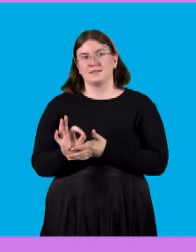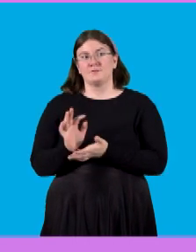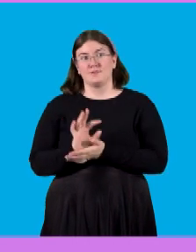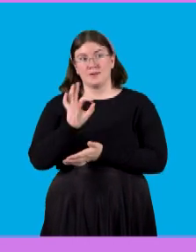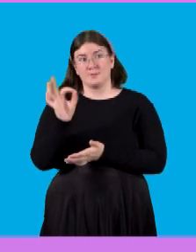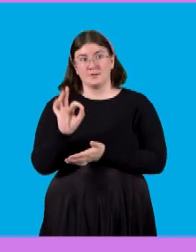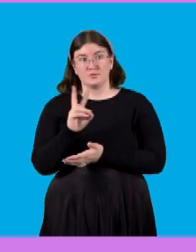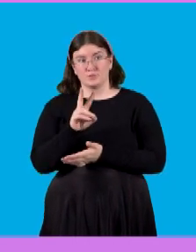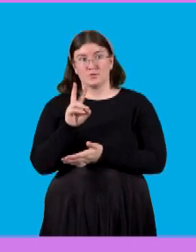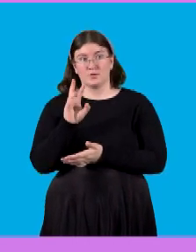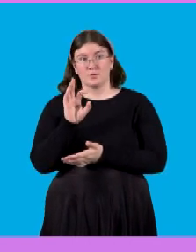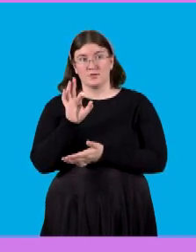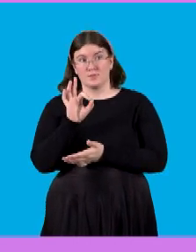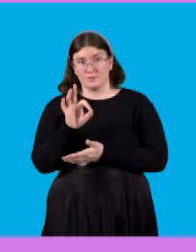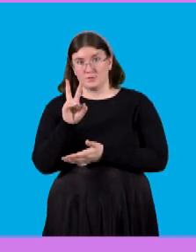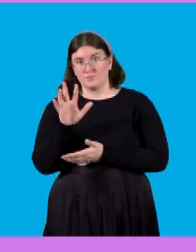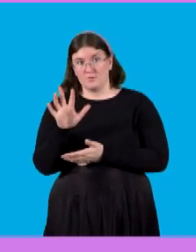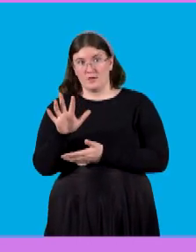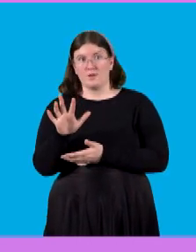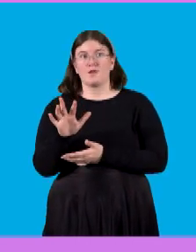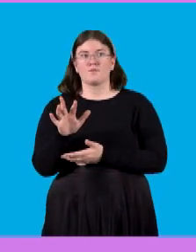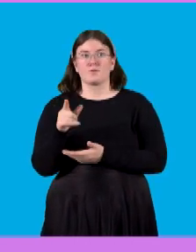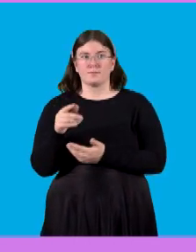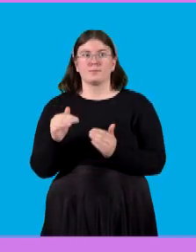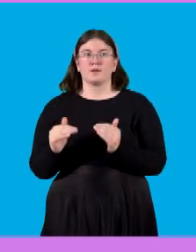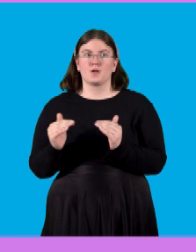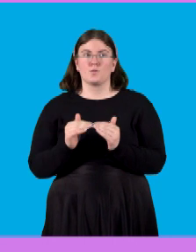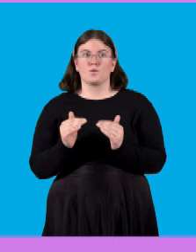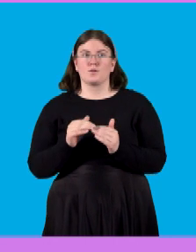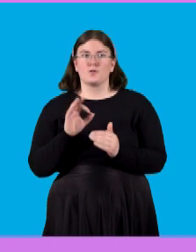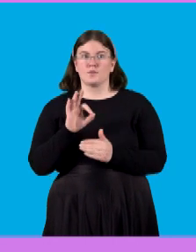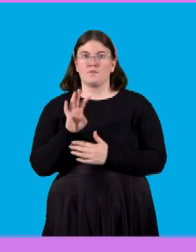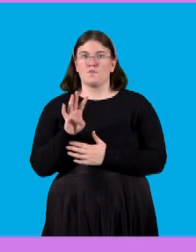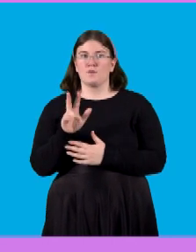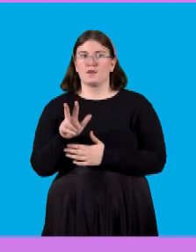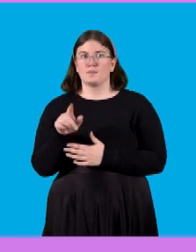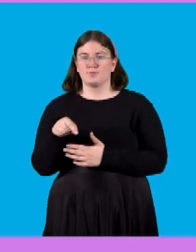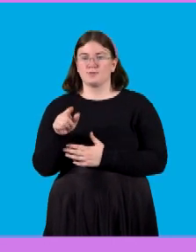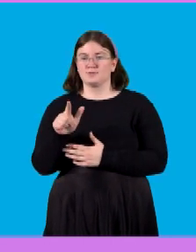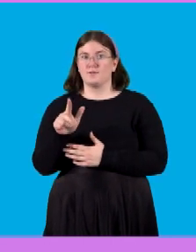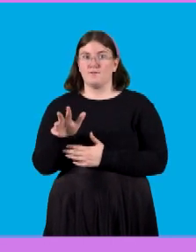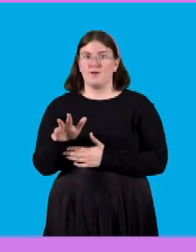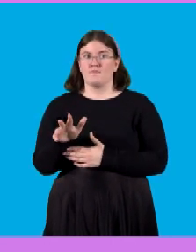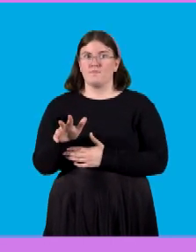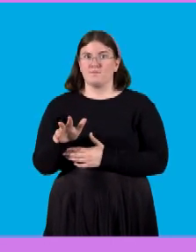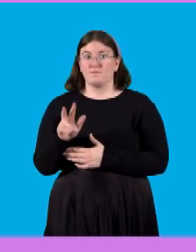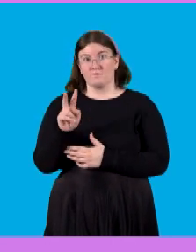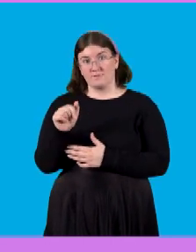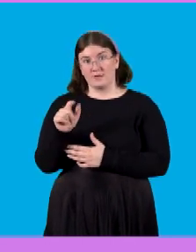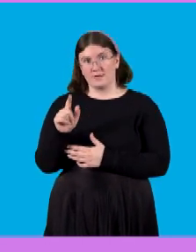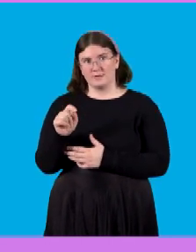15% of 2,325 Rand, and that gave me a VAT amount of 348 Rand